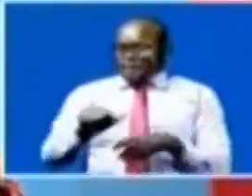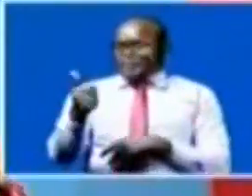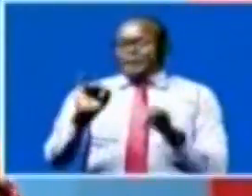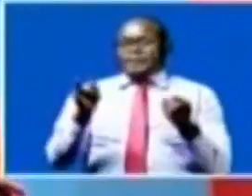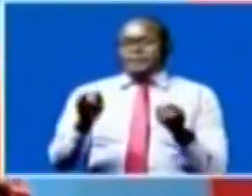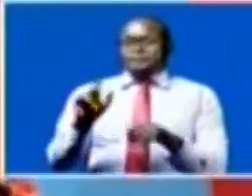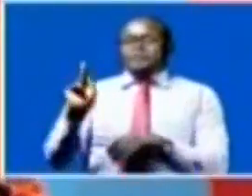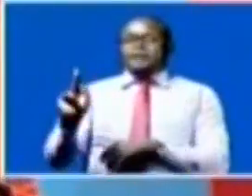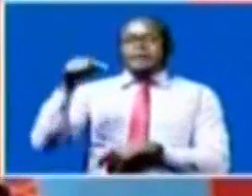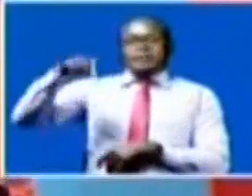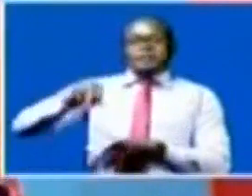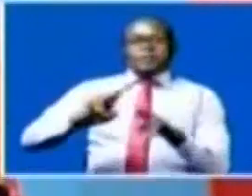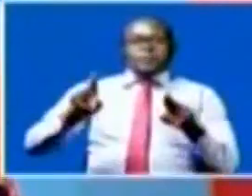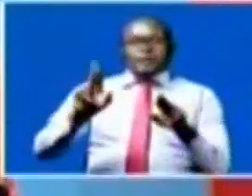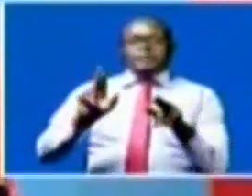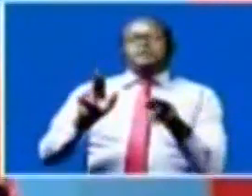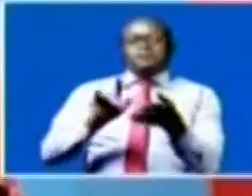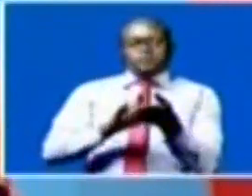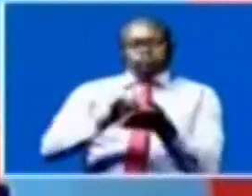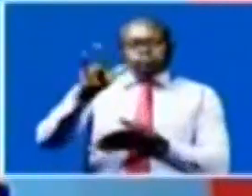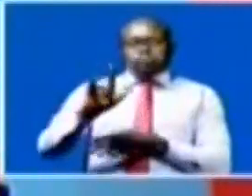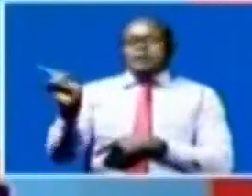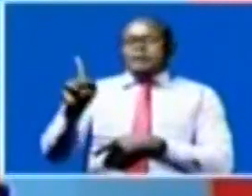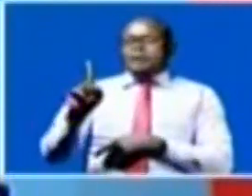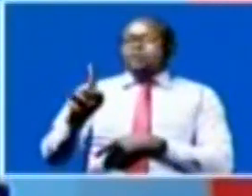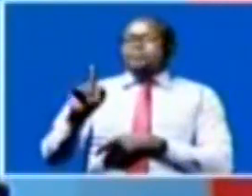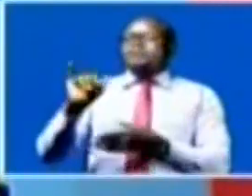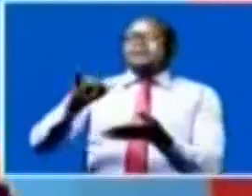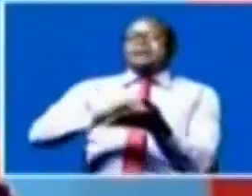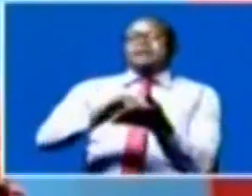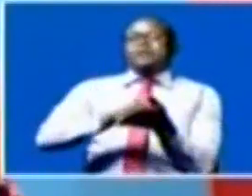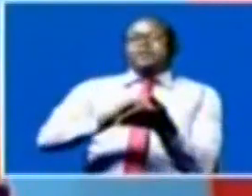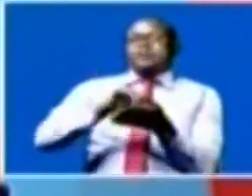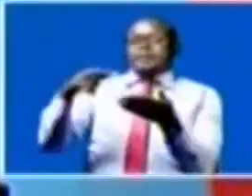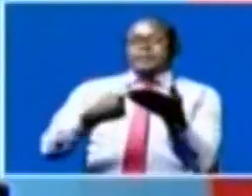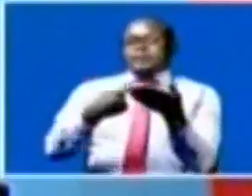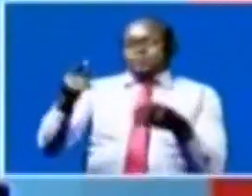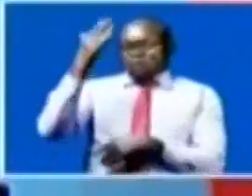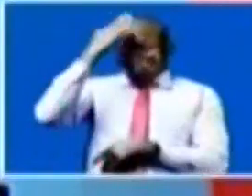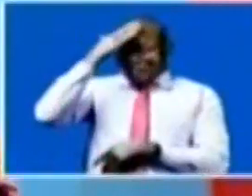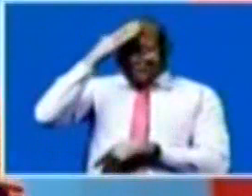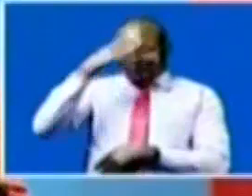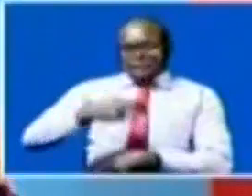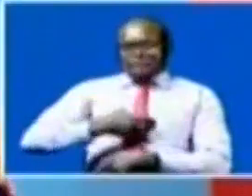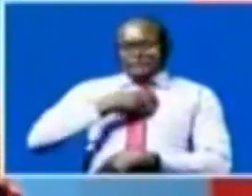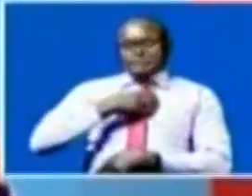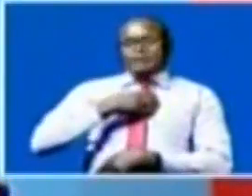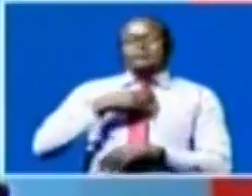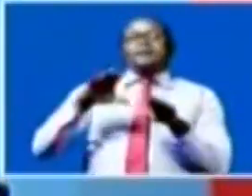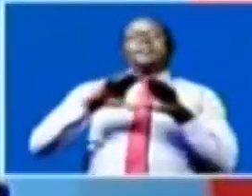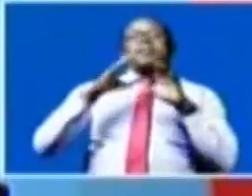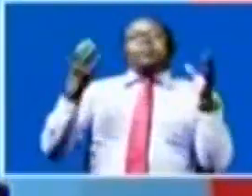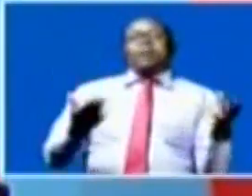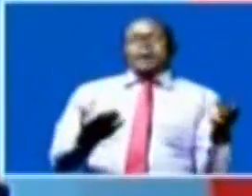Kenya Airways readies to launch their Nairobi-New York direct flights on Monday next week. We visited Boeing, the world's